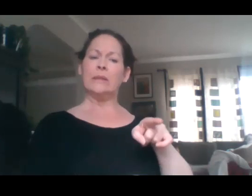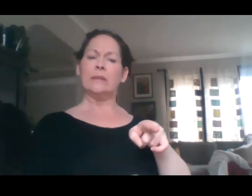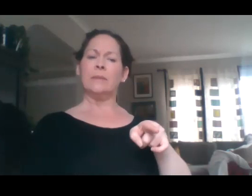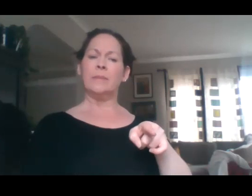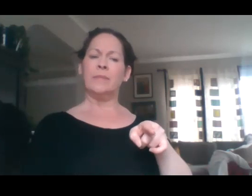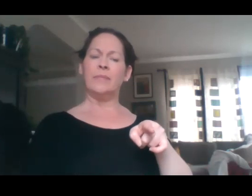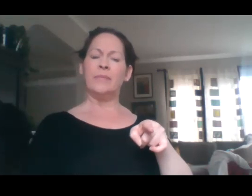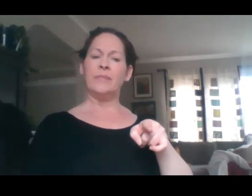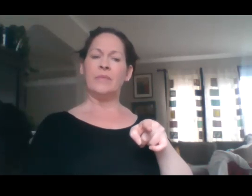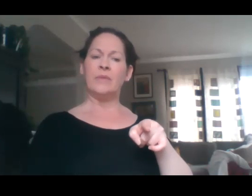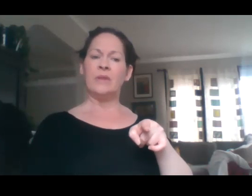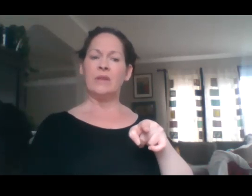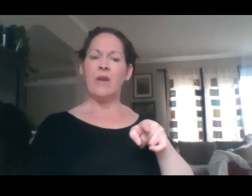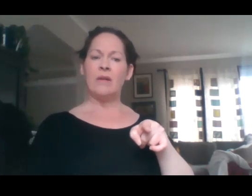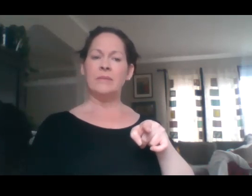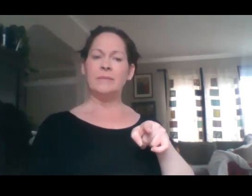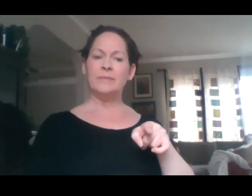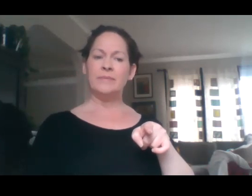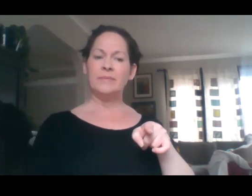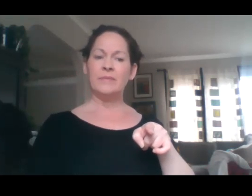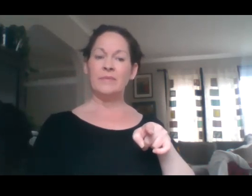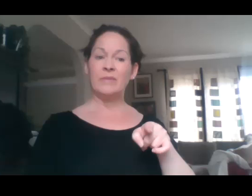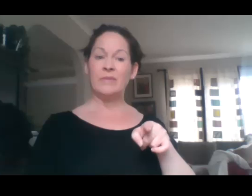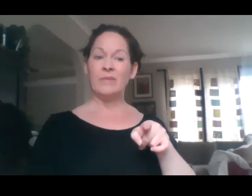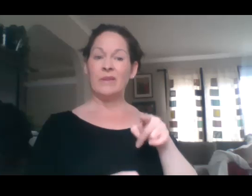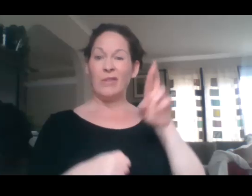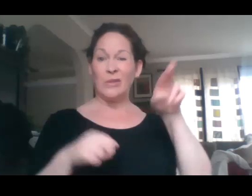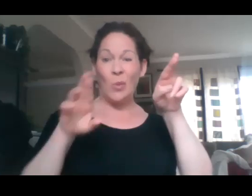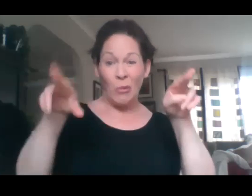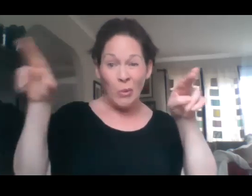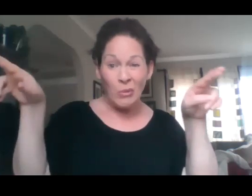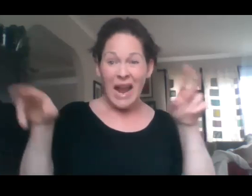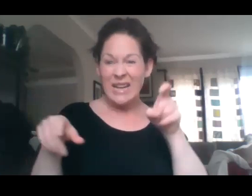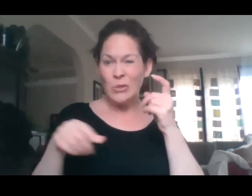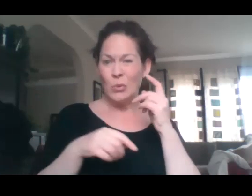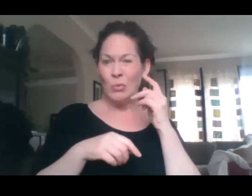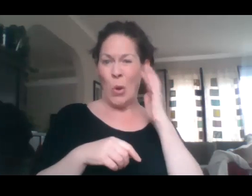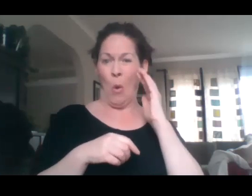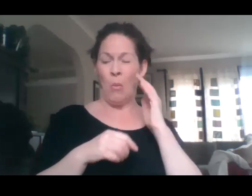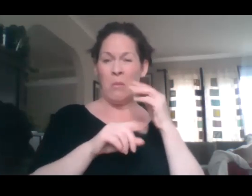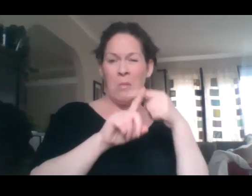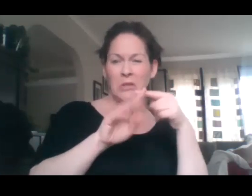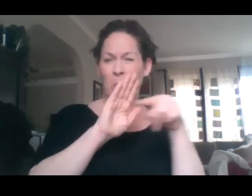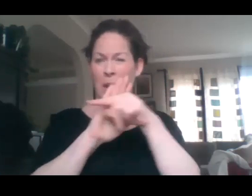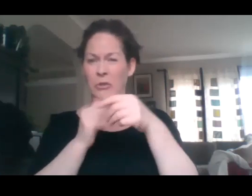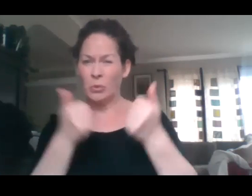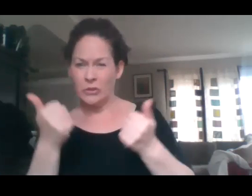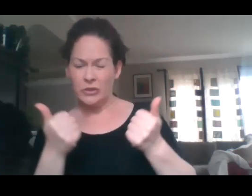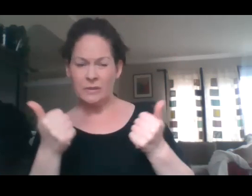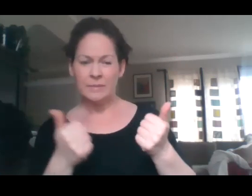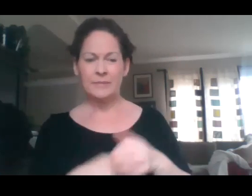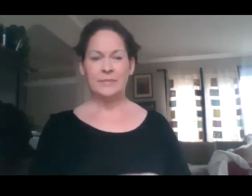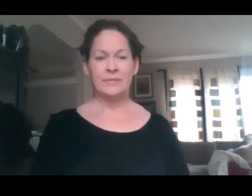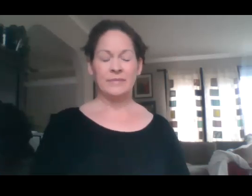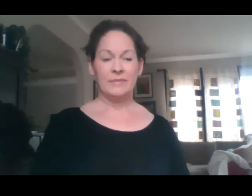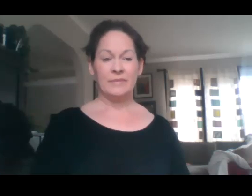square root, I have to watch. Do I take plus or minus values? And because I